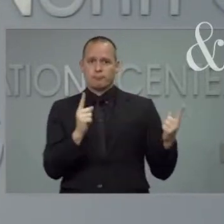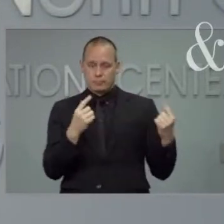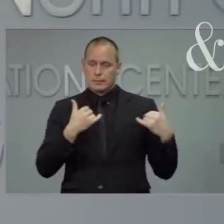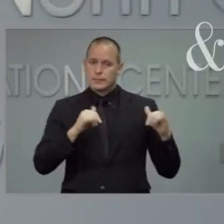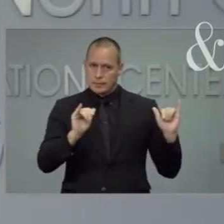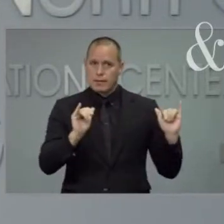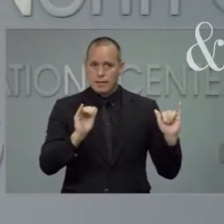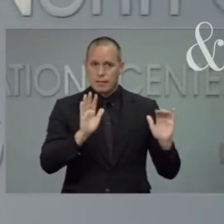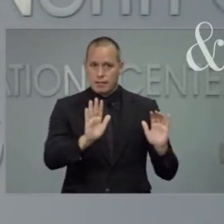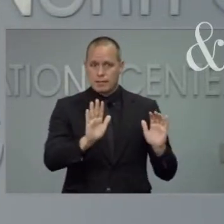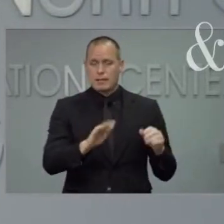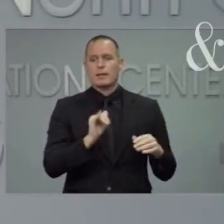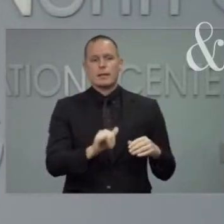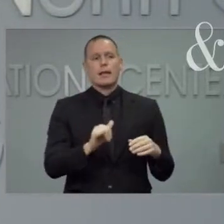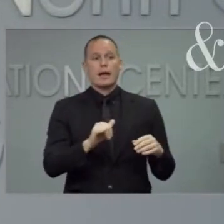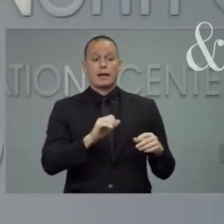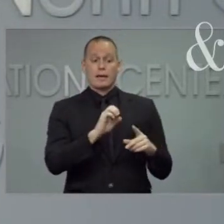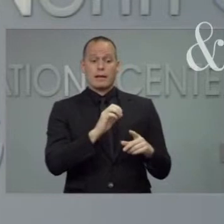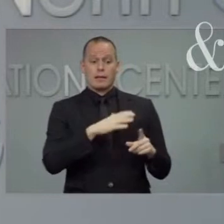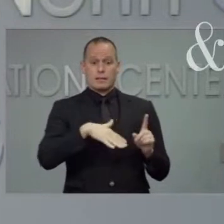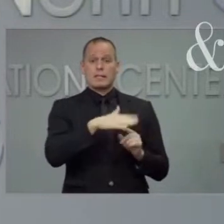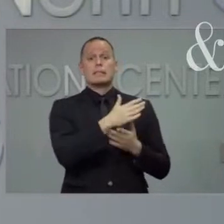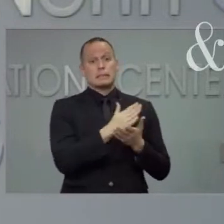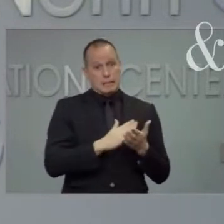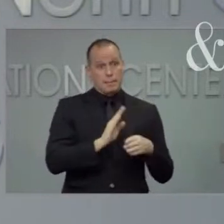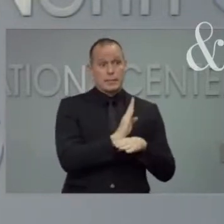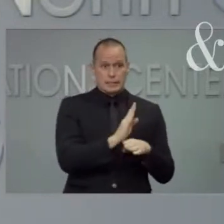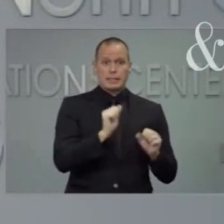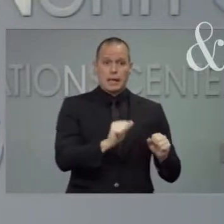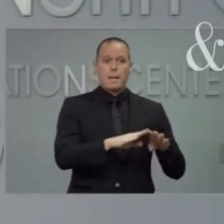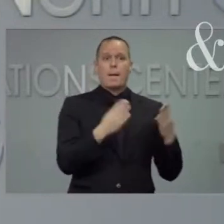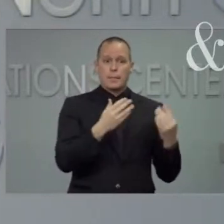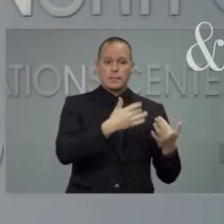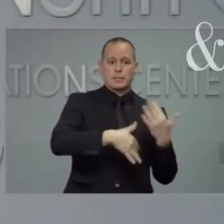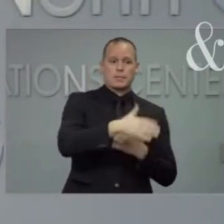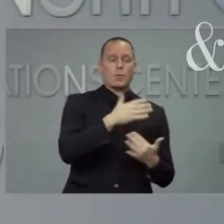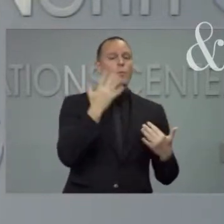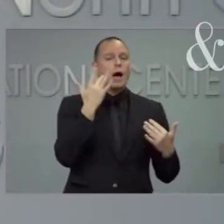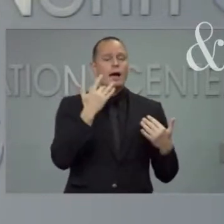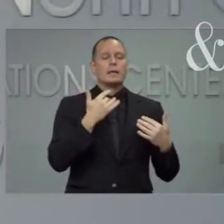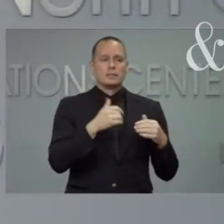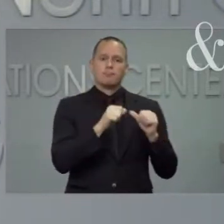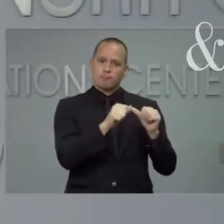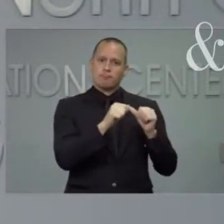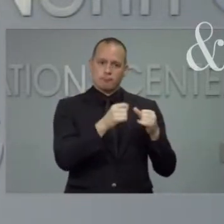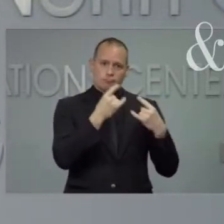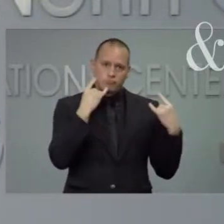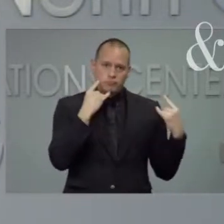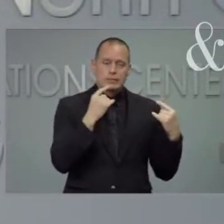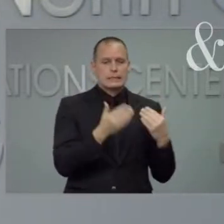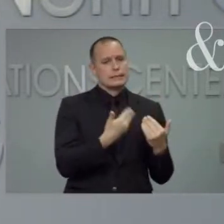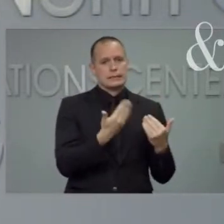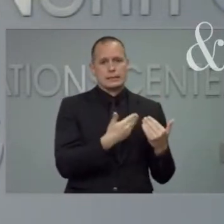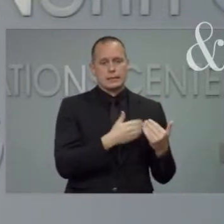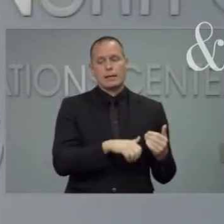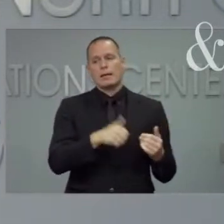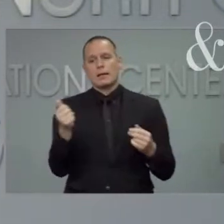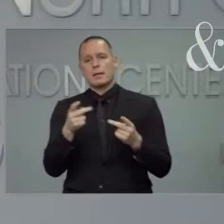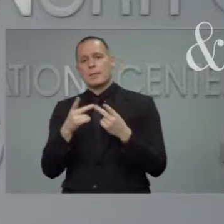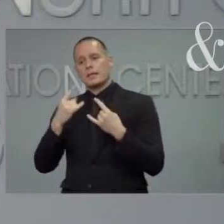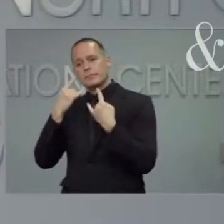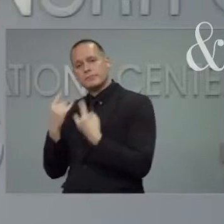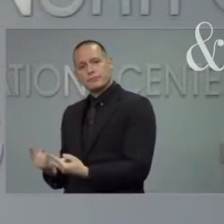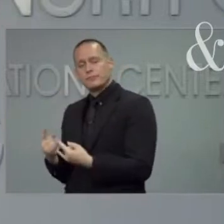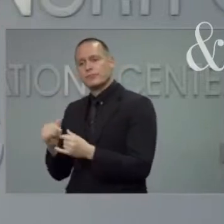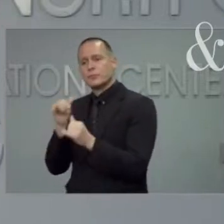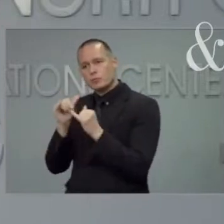and it is a more controlled environment. We have the mass gathering limits just as something that can fill in the